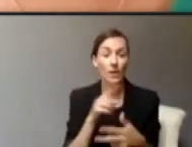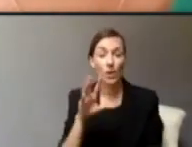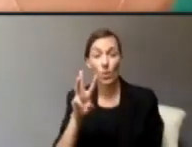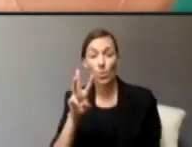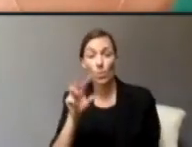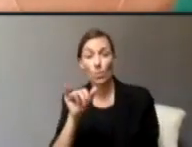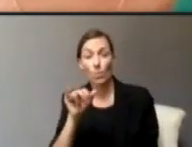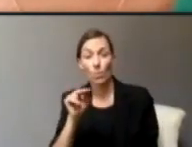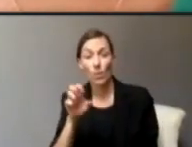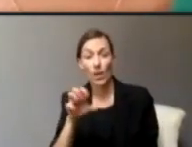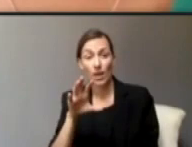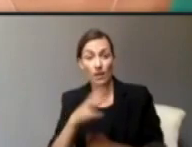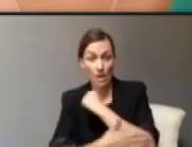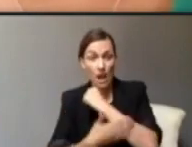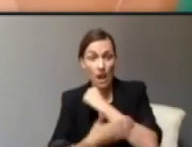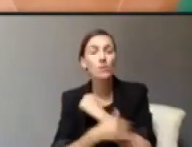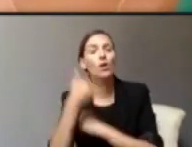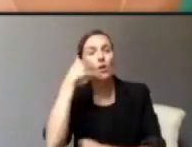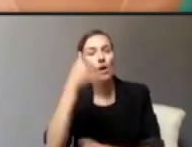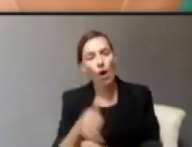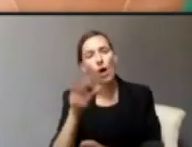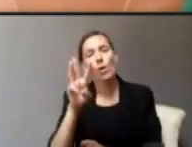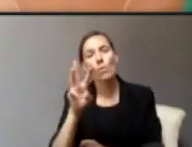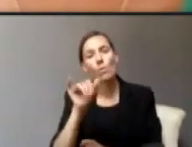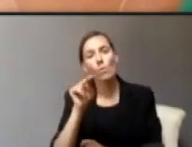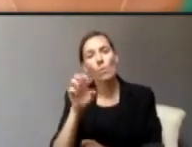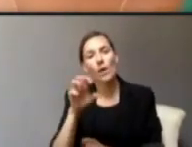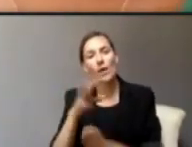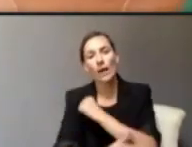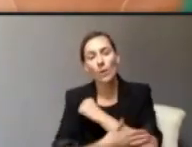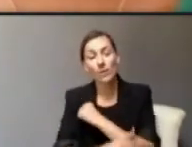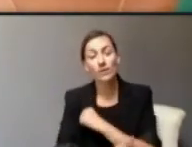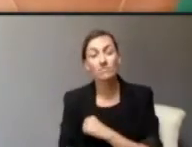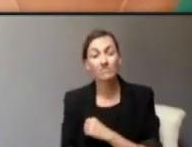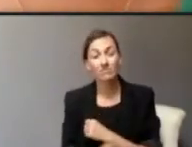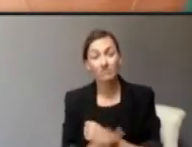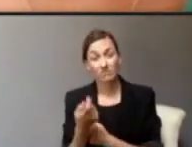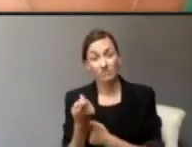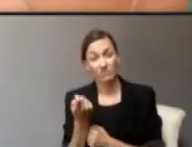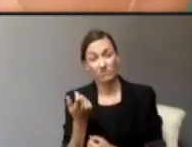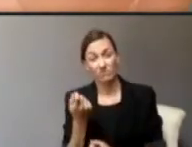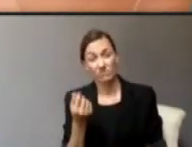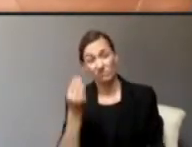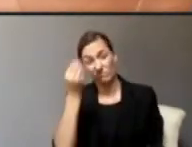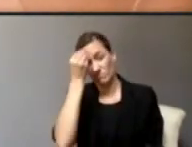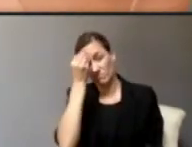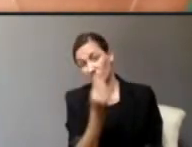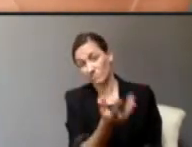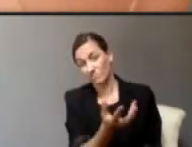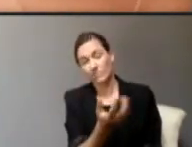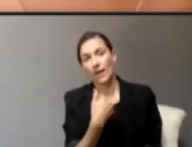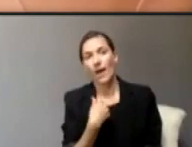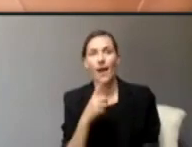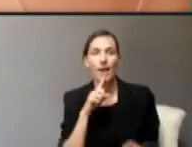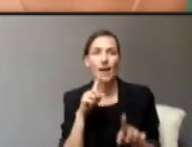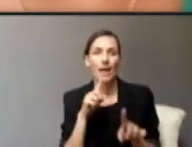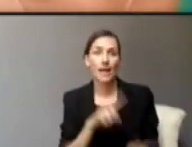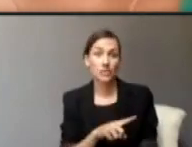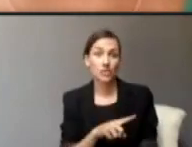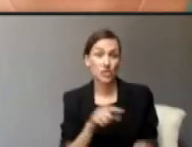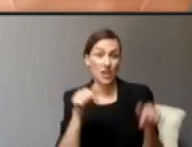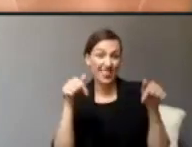call the Wayne County Health Department. Now, quick kind of food for thought. I probably answer this question every day of the